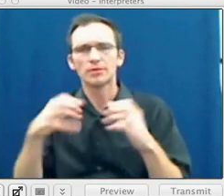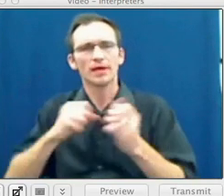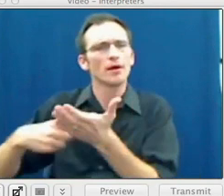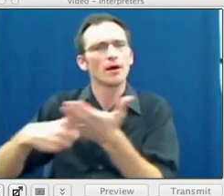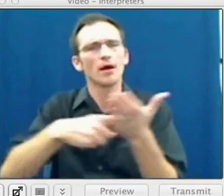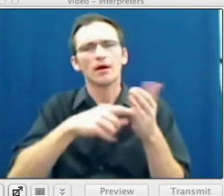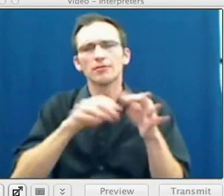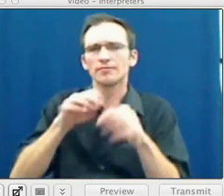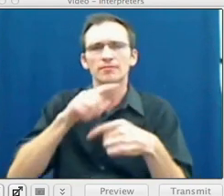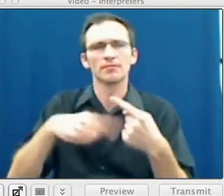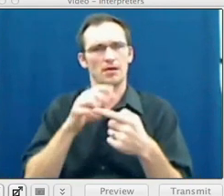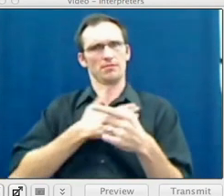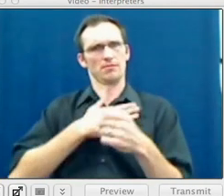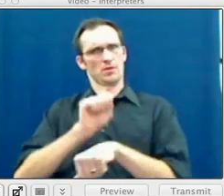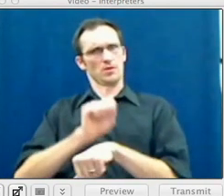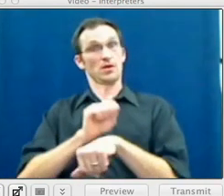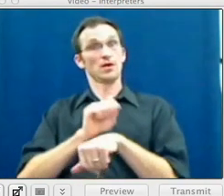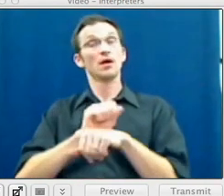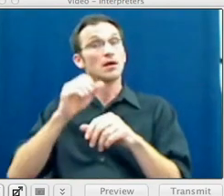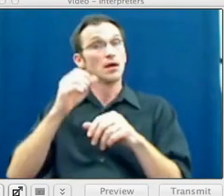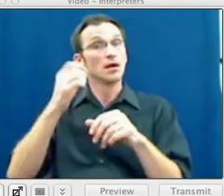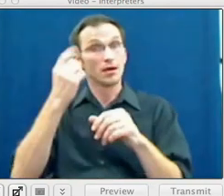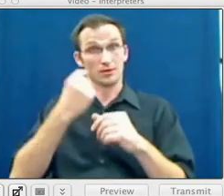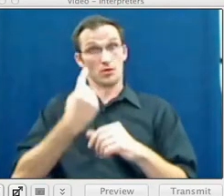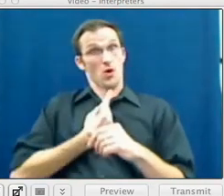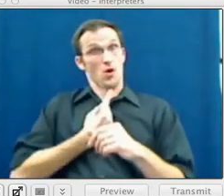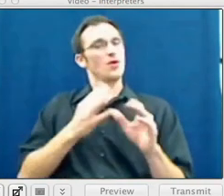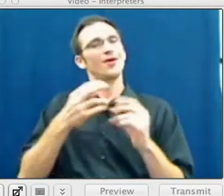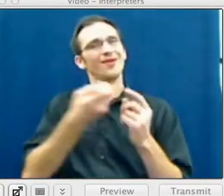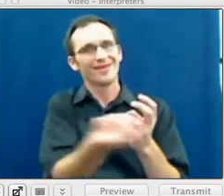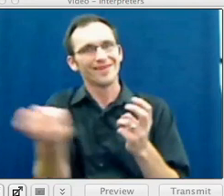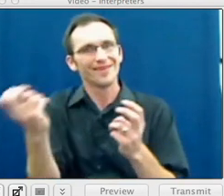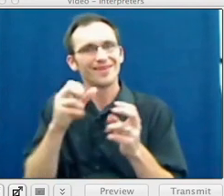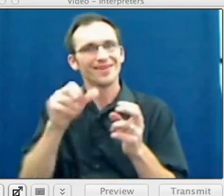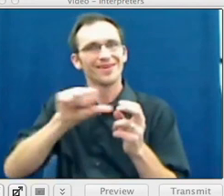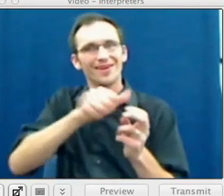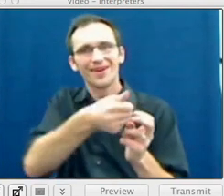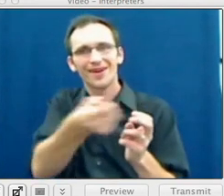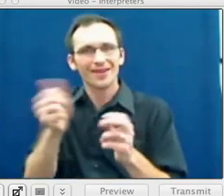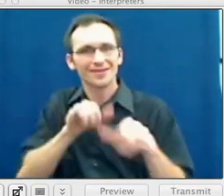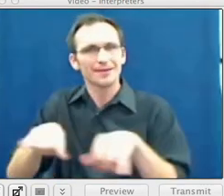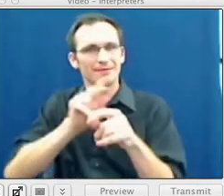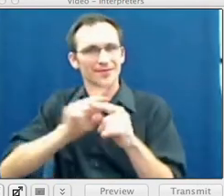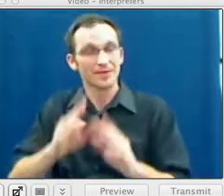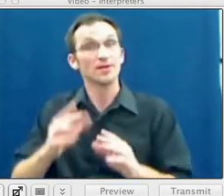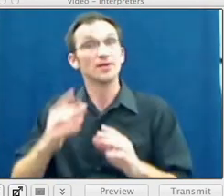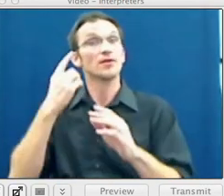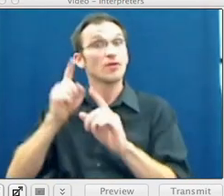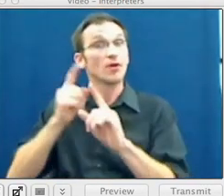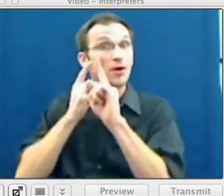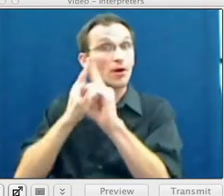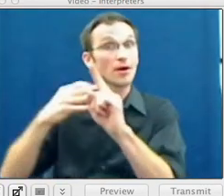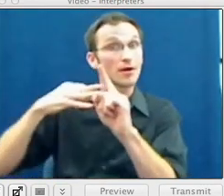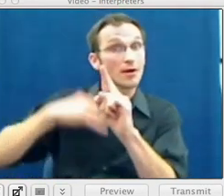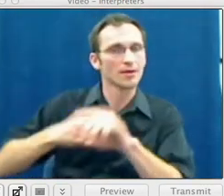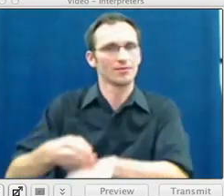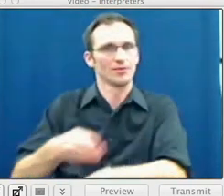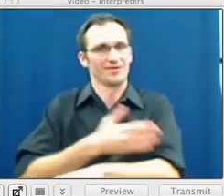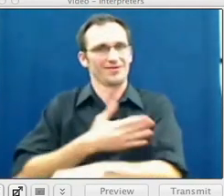with the company of others, with your peers, for the purposes of improvement, which of course is an ethical construct. The idea that you